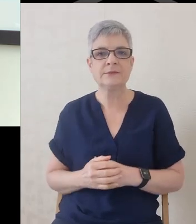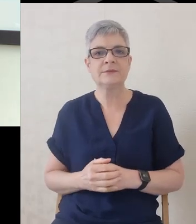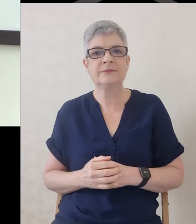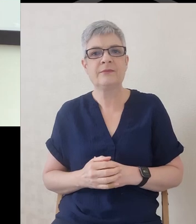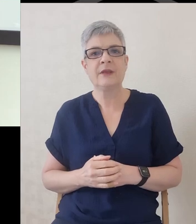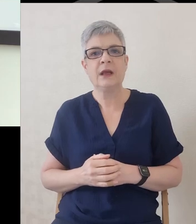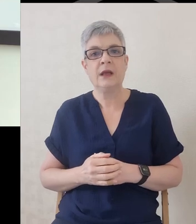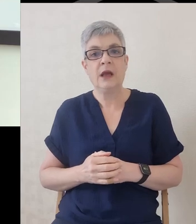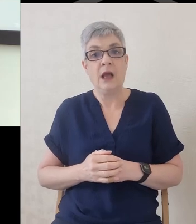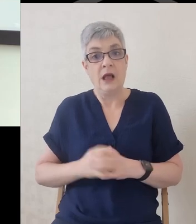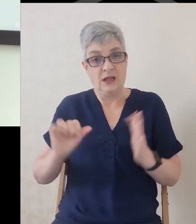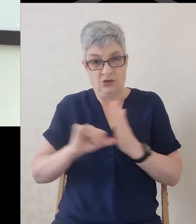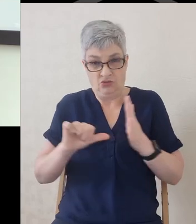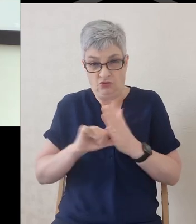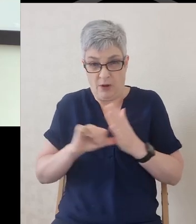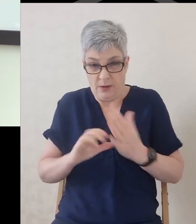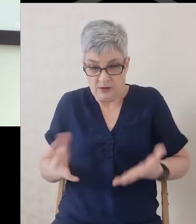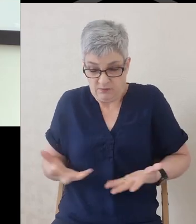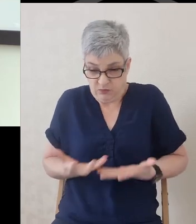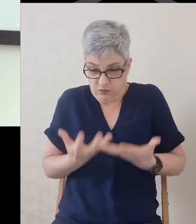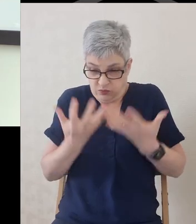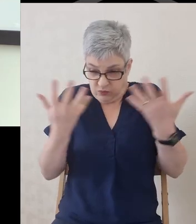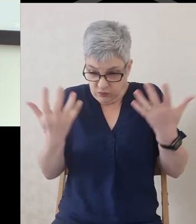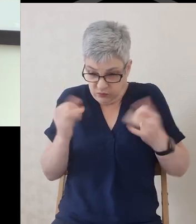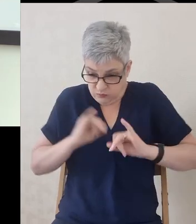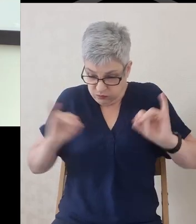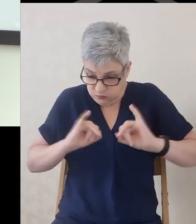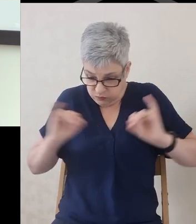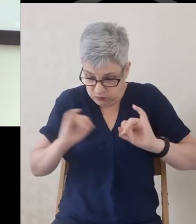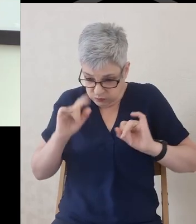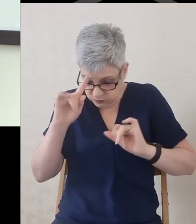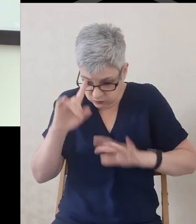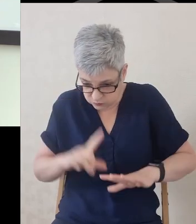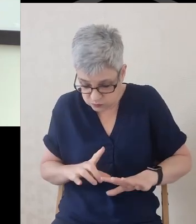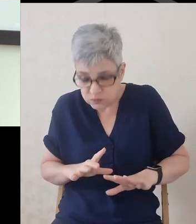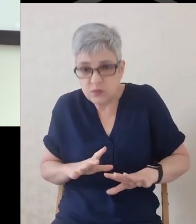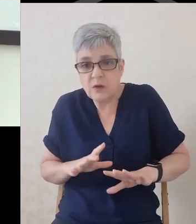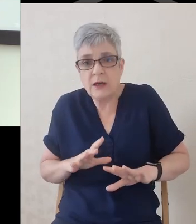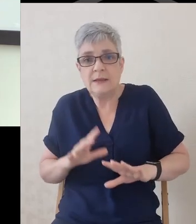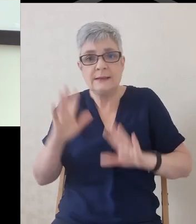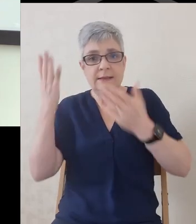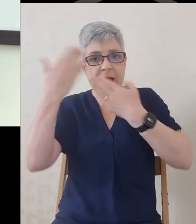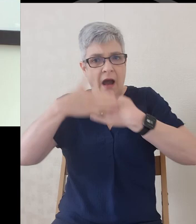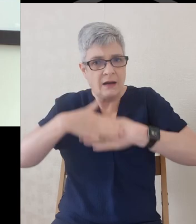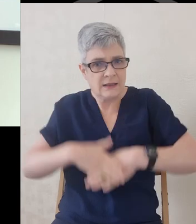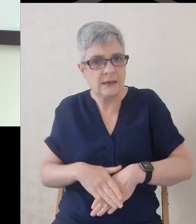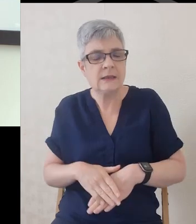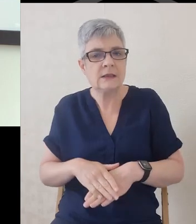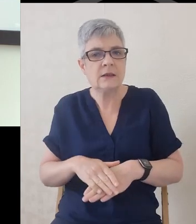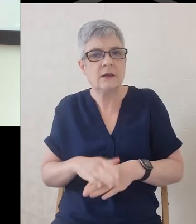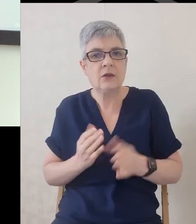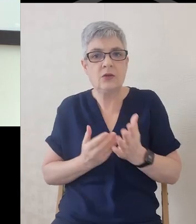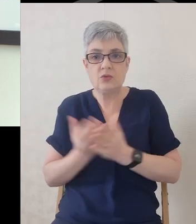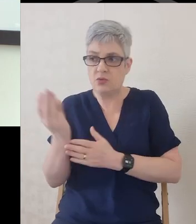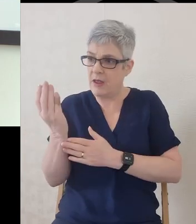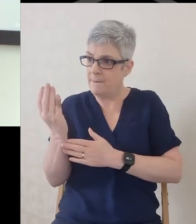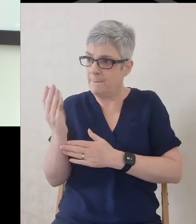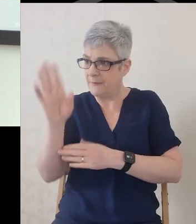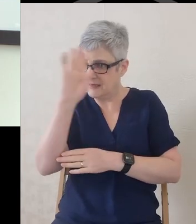Let troubles rise and terrors frown and days of darkness fall. Through him all dangers we'll